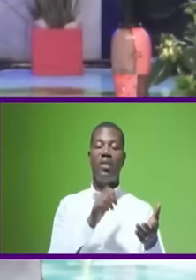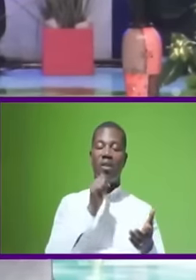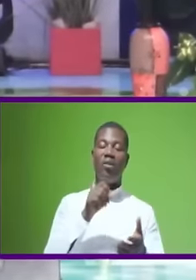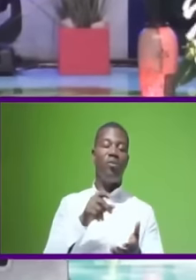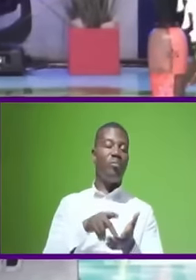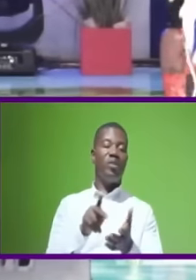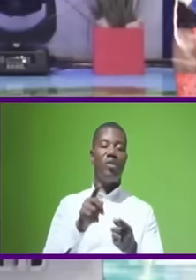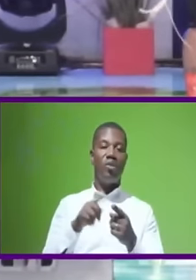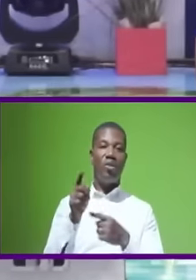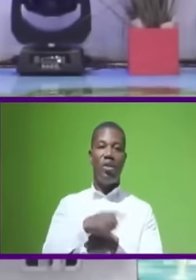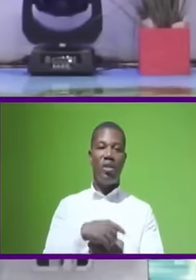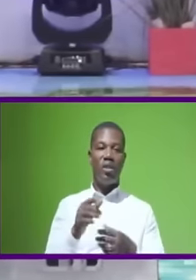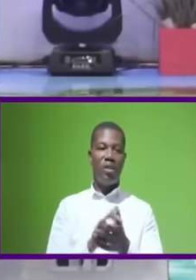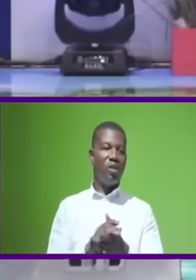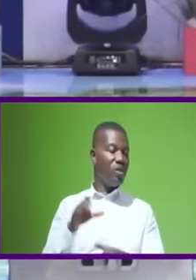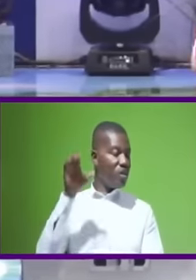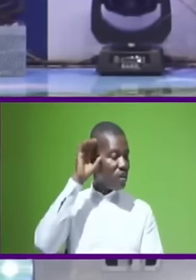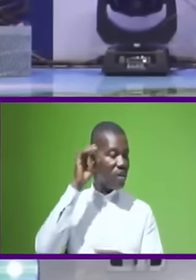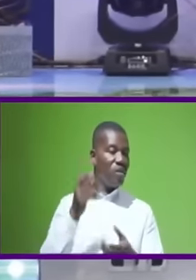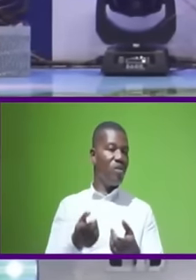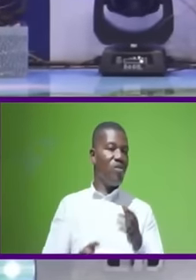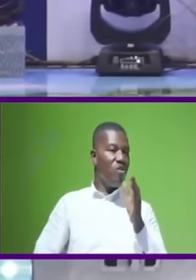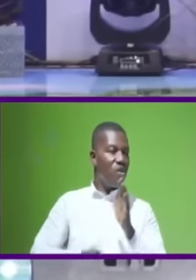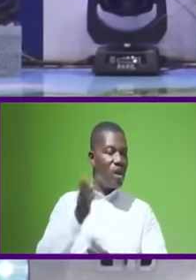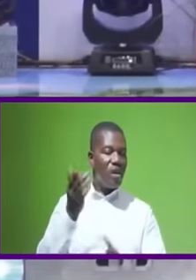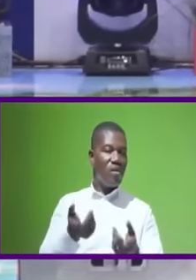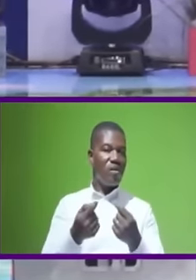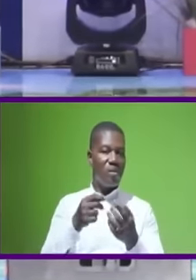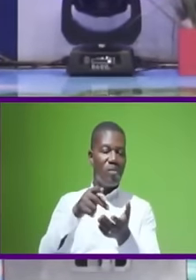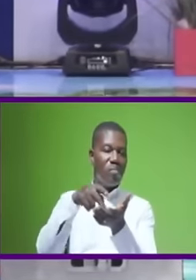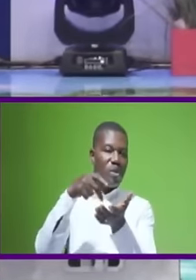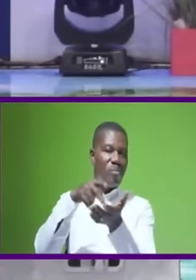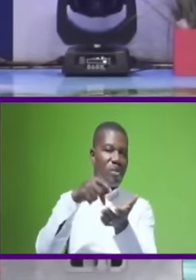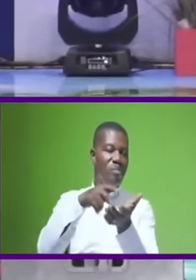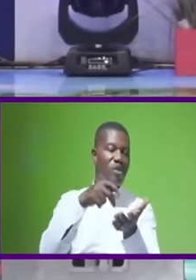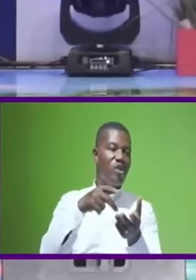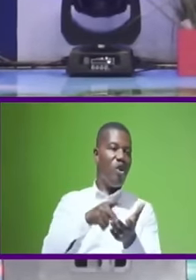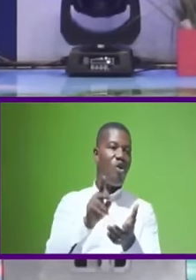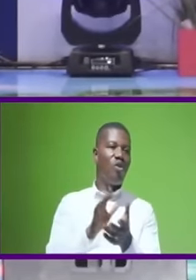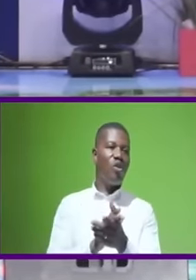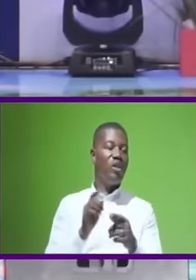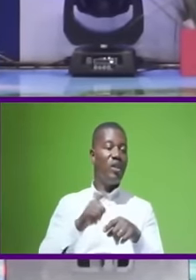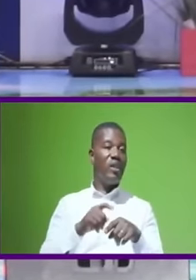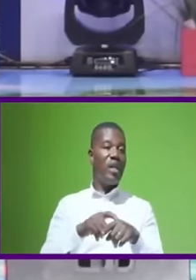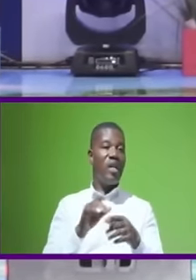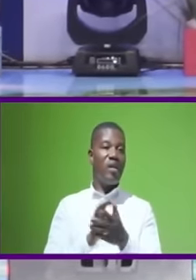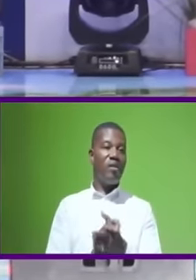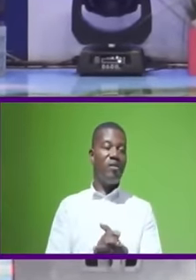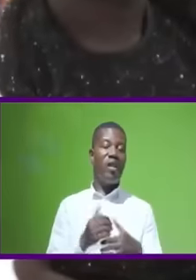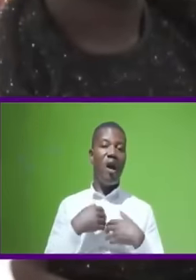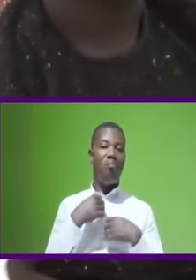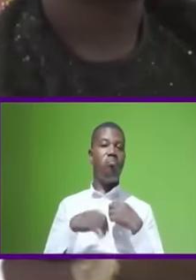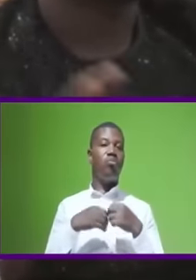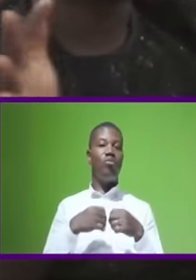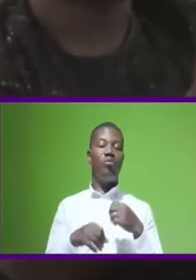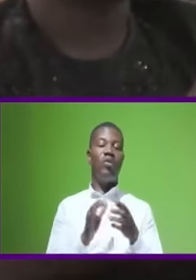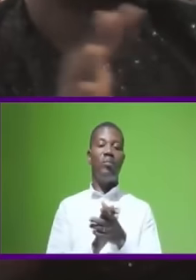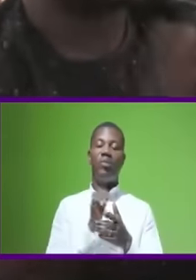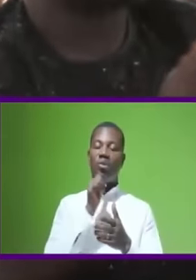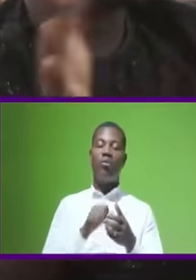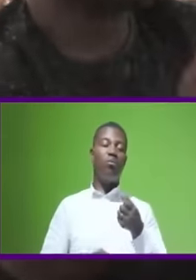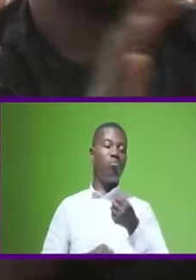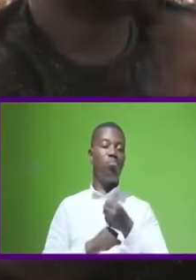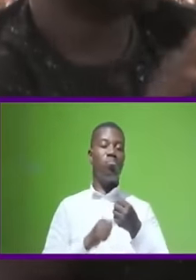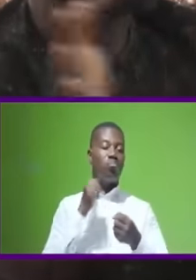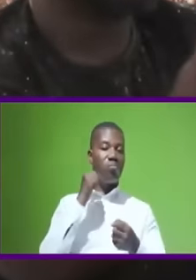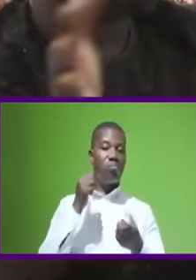I do what be to your name. A brat me hoka no here or more when. Yes. So if you belong